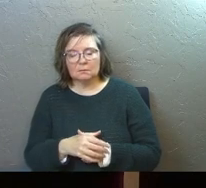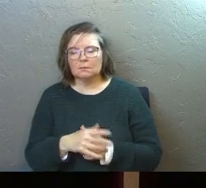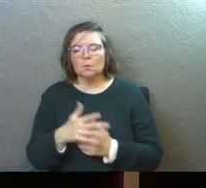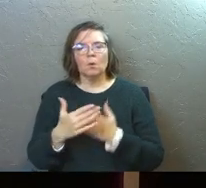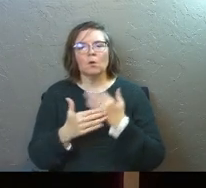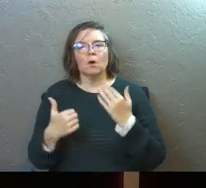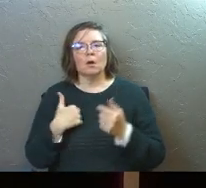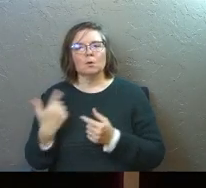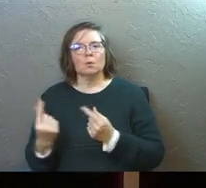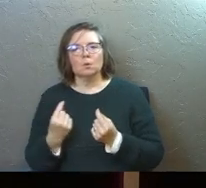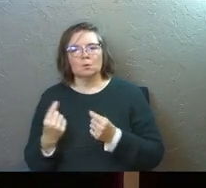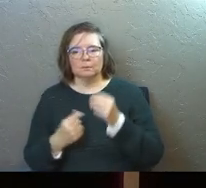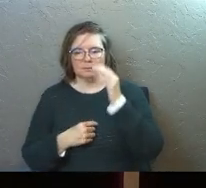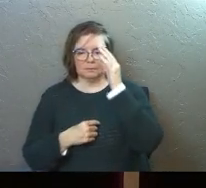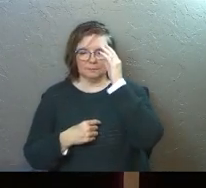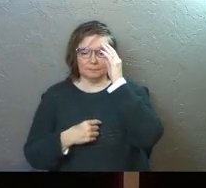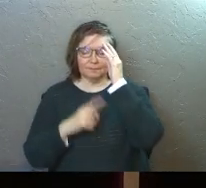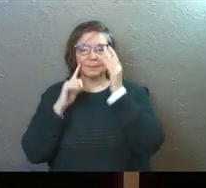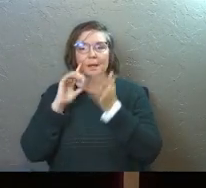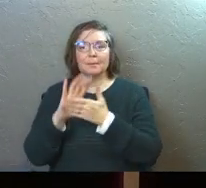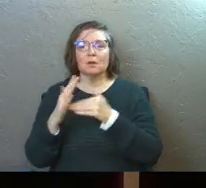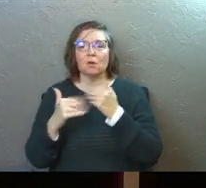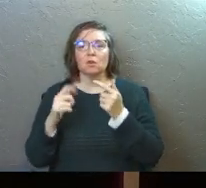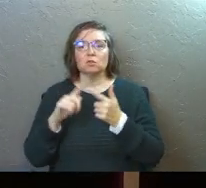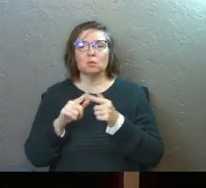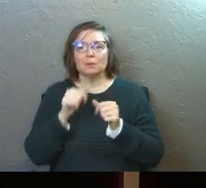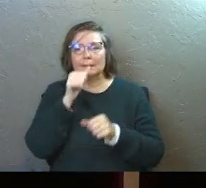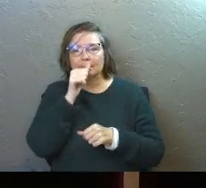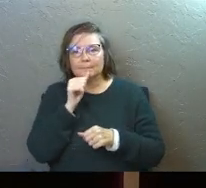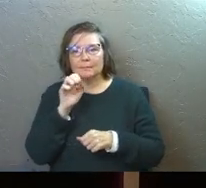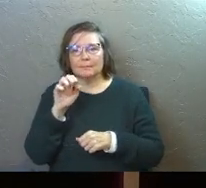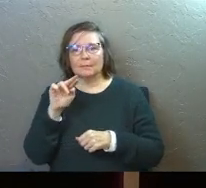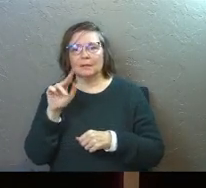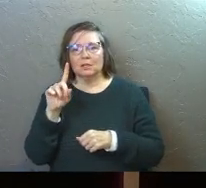But what is he calling us to? I believe he's calling us to endure.